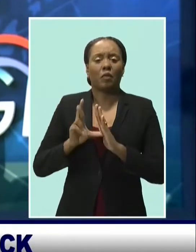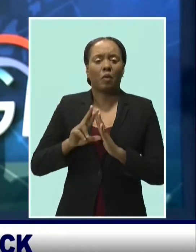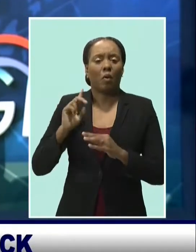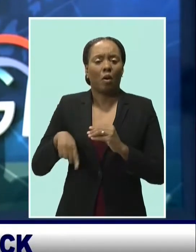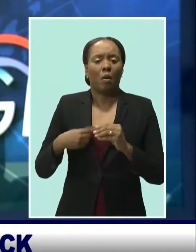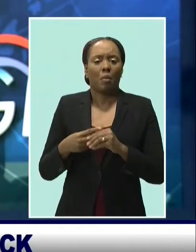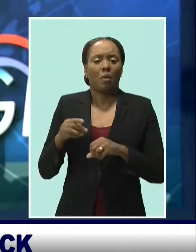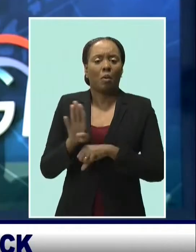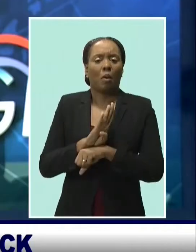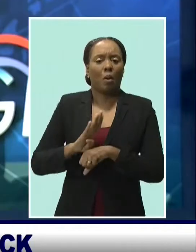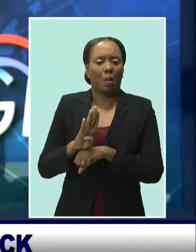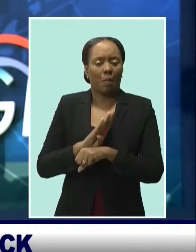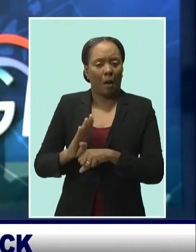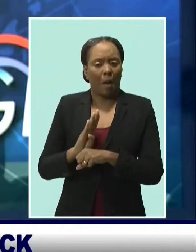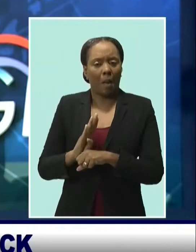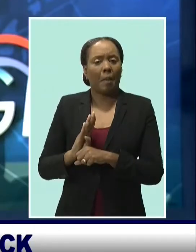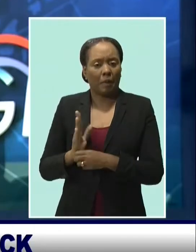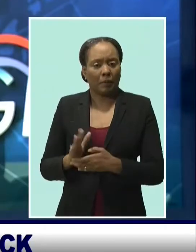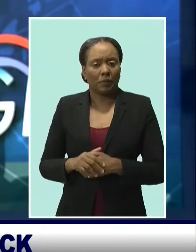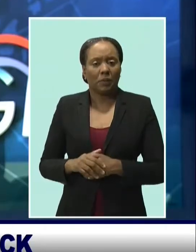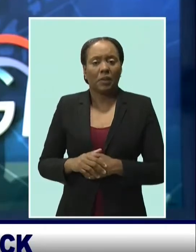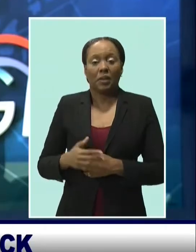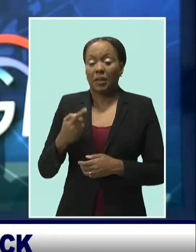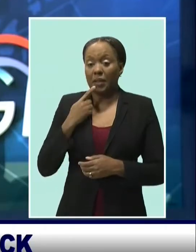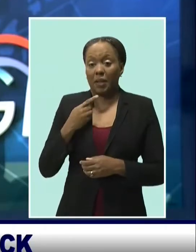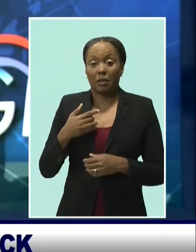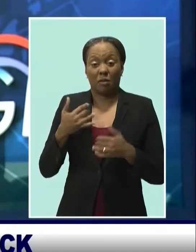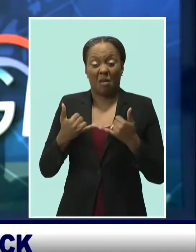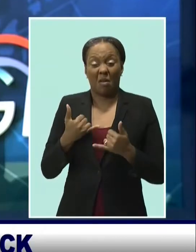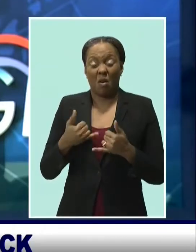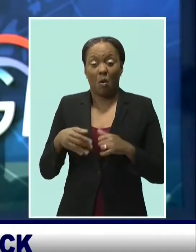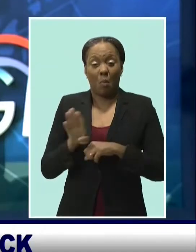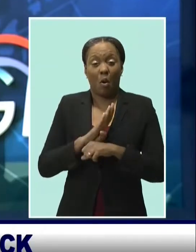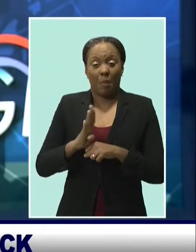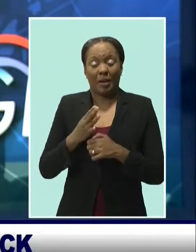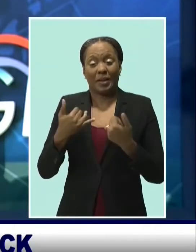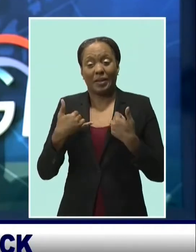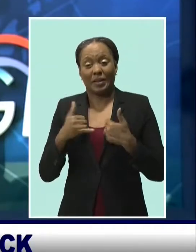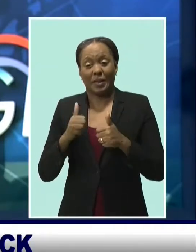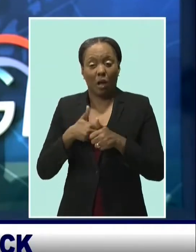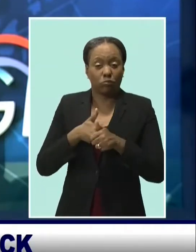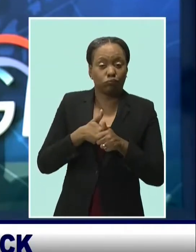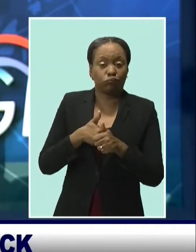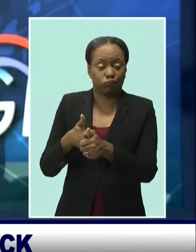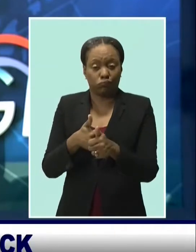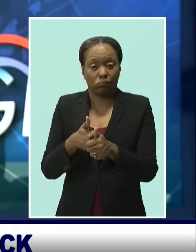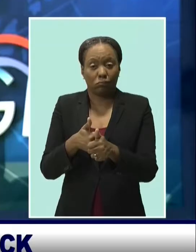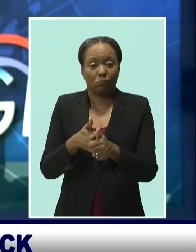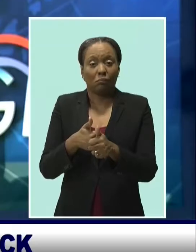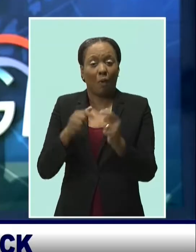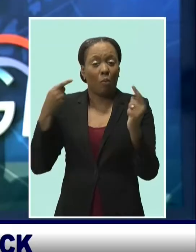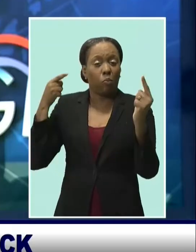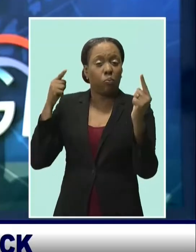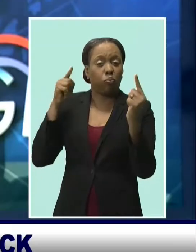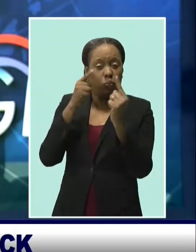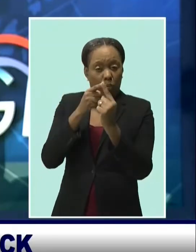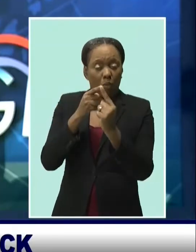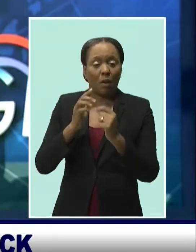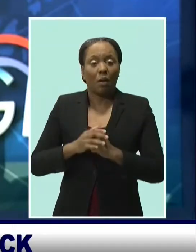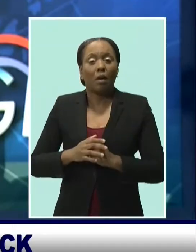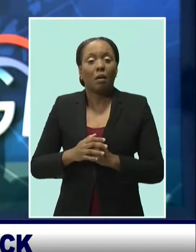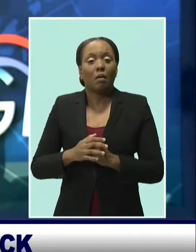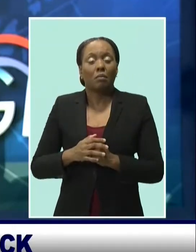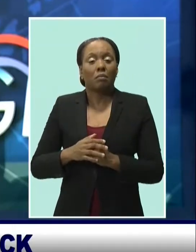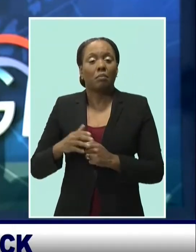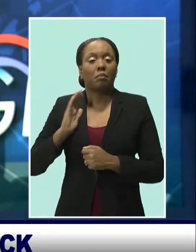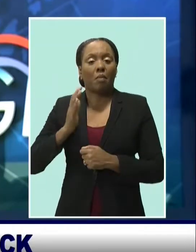Fund Facility. It says Barbados remains on track. And government's senior economic advisor, Dr. Kevin Greenidge, has been reflecting on